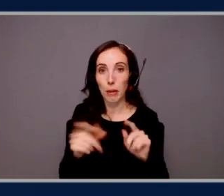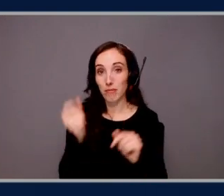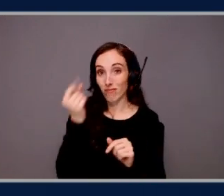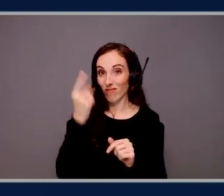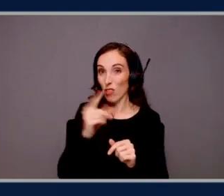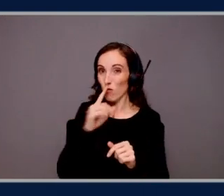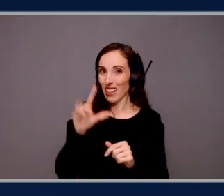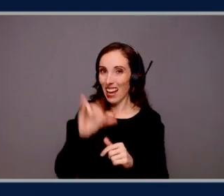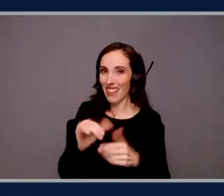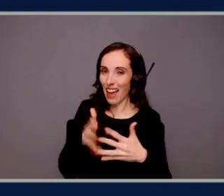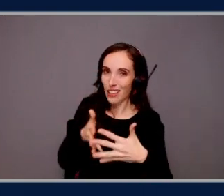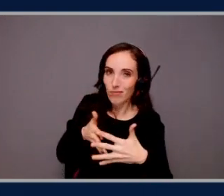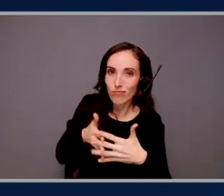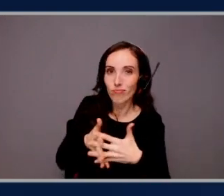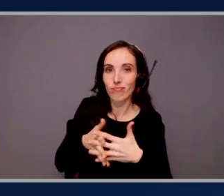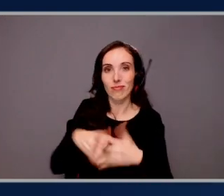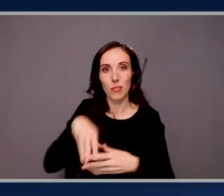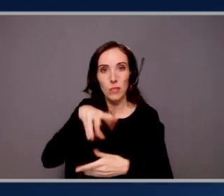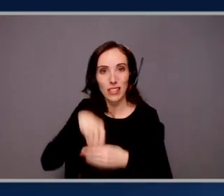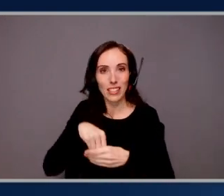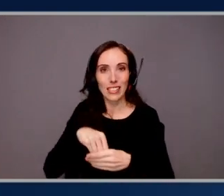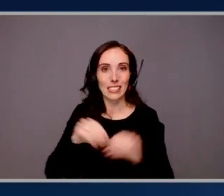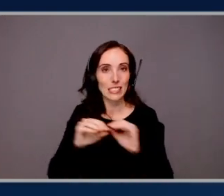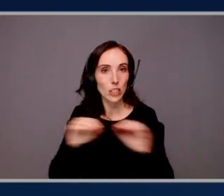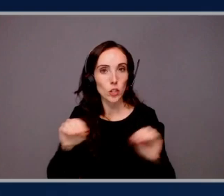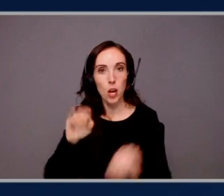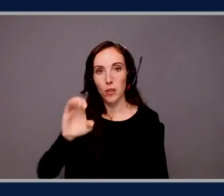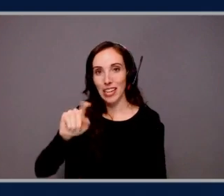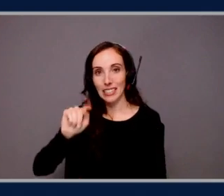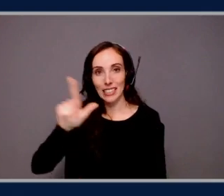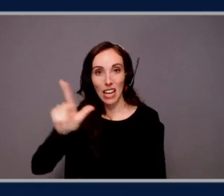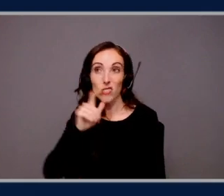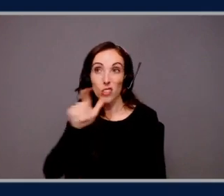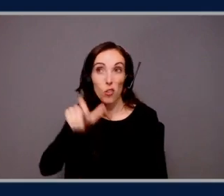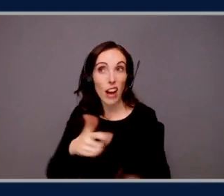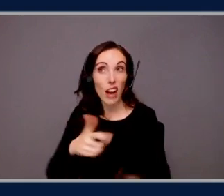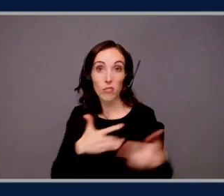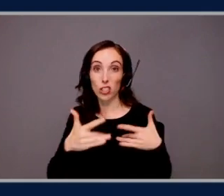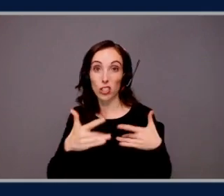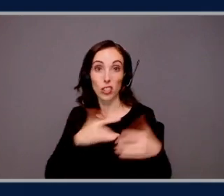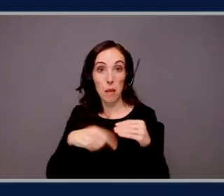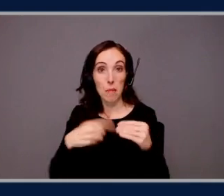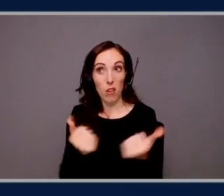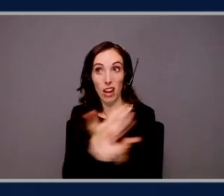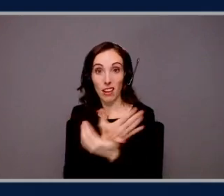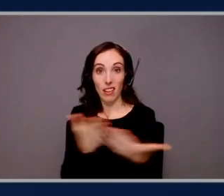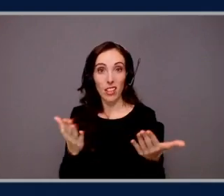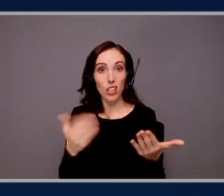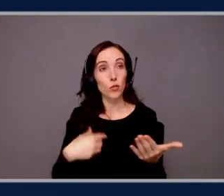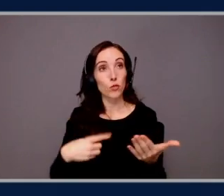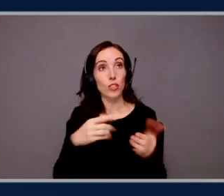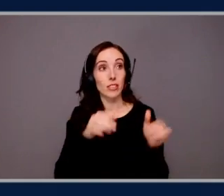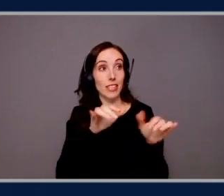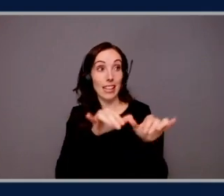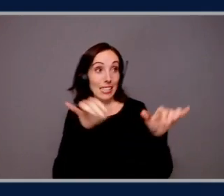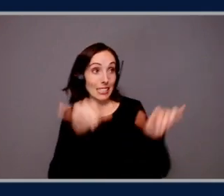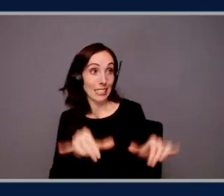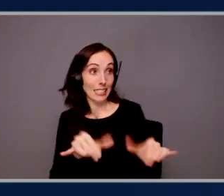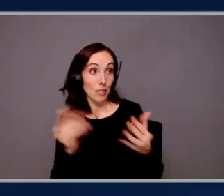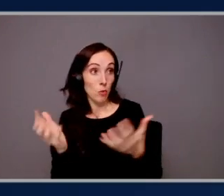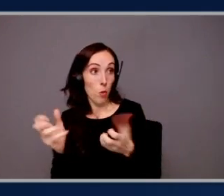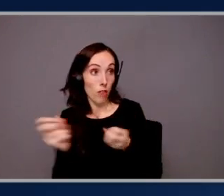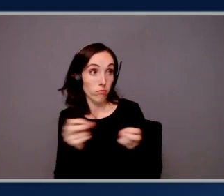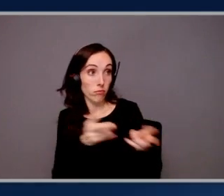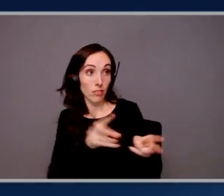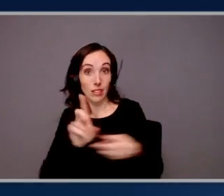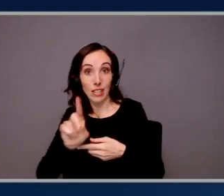into Zero-ETL here. You don't have to worry about any of those things. You just say, this is the system I want to replicate my data to. Where do you want to go? And we'll take care of